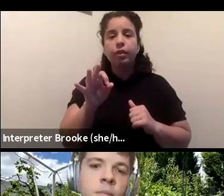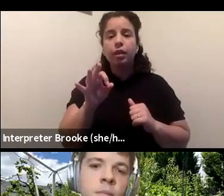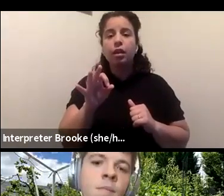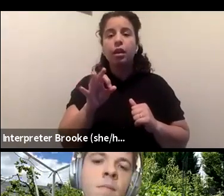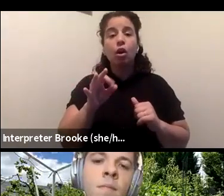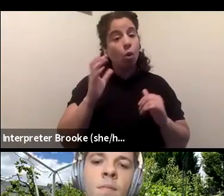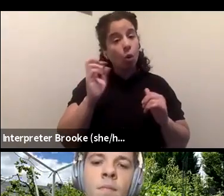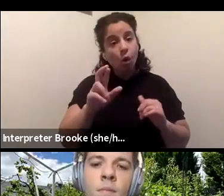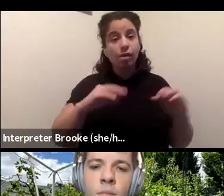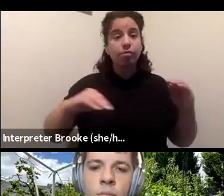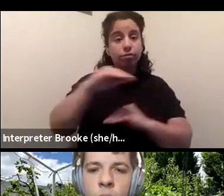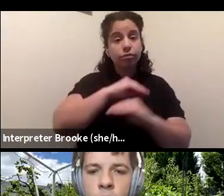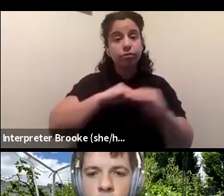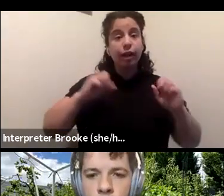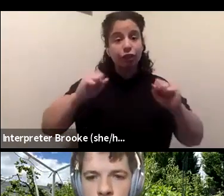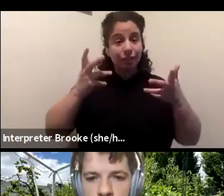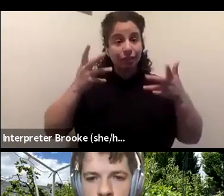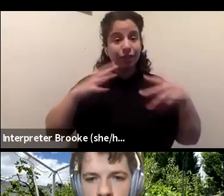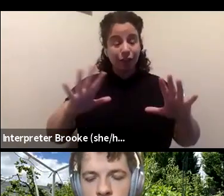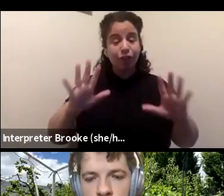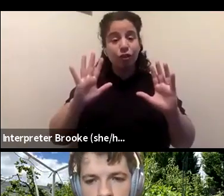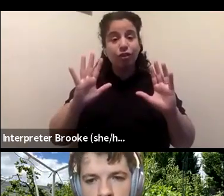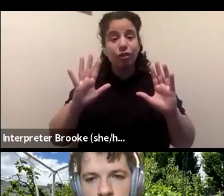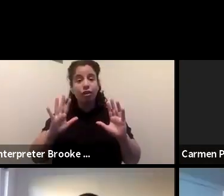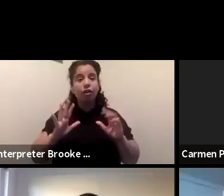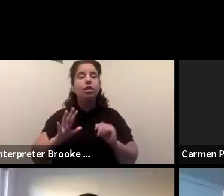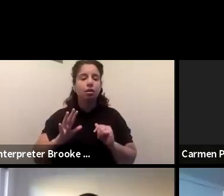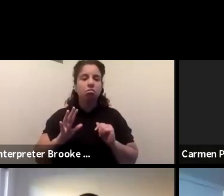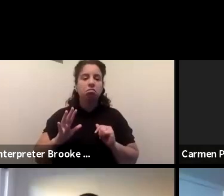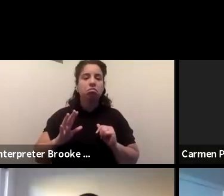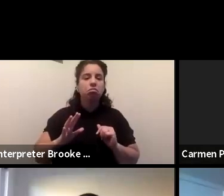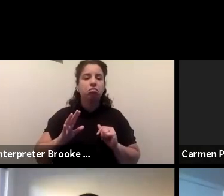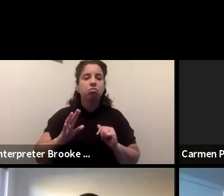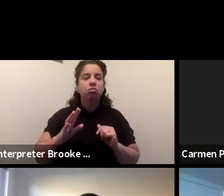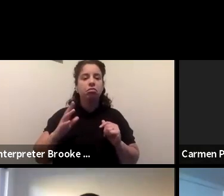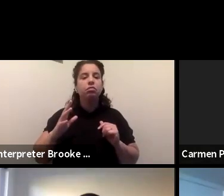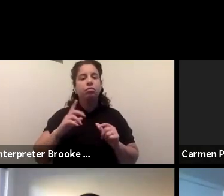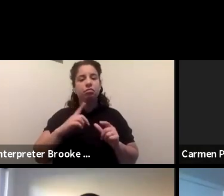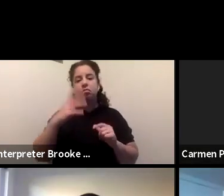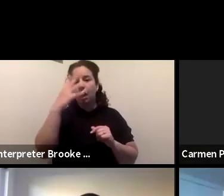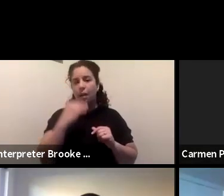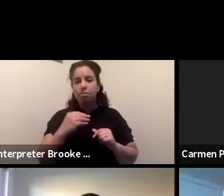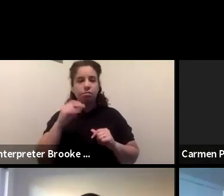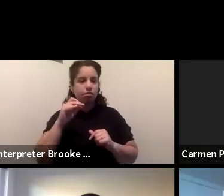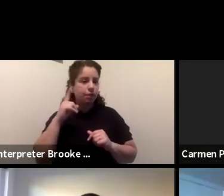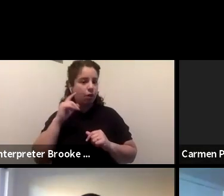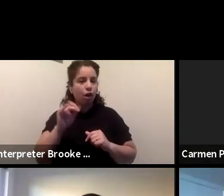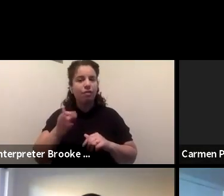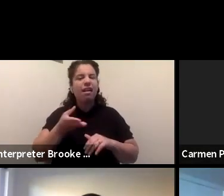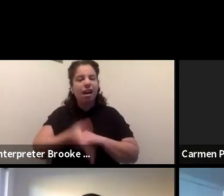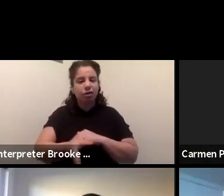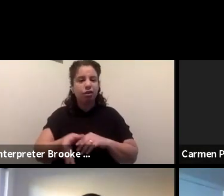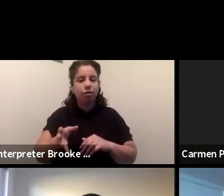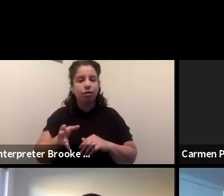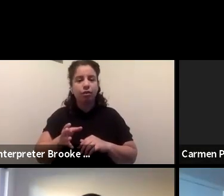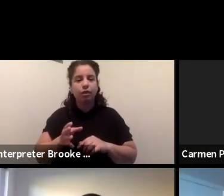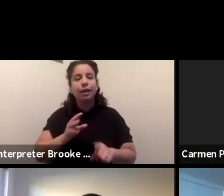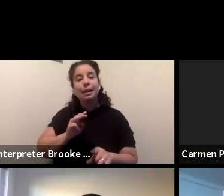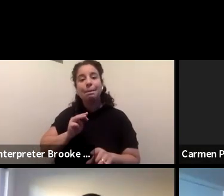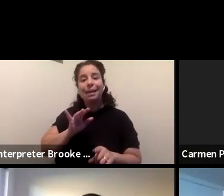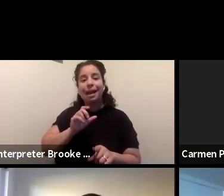movement part, mute your audio and video after the movement part. Check. And if you don't mute yourself, this is